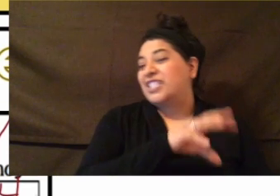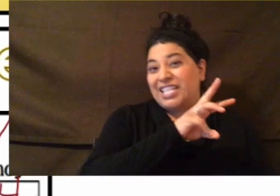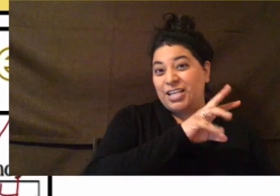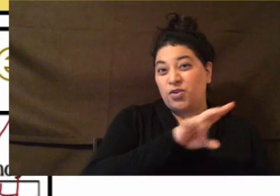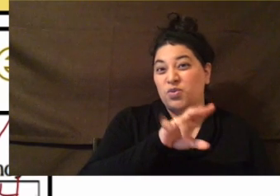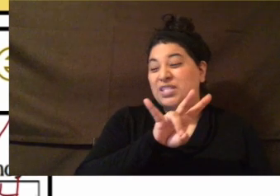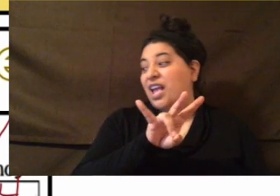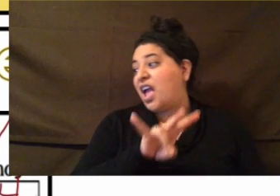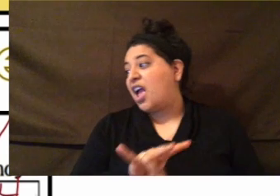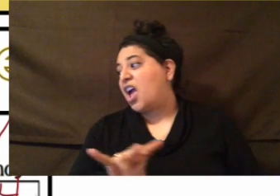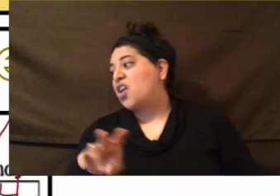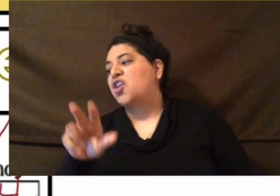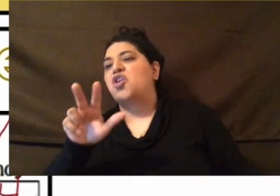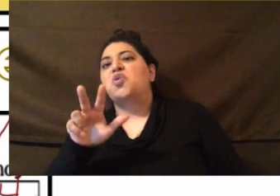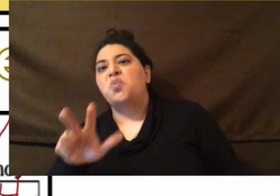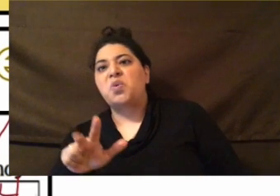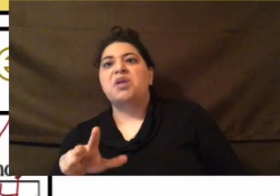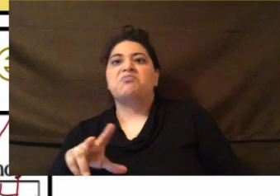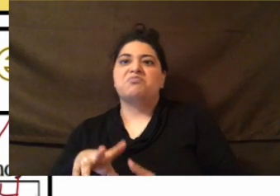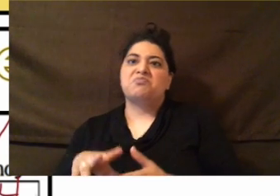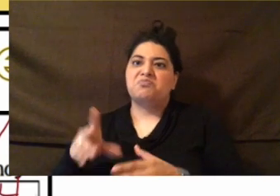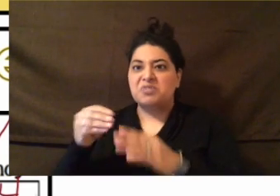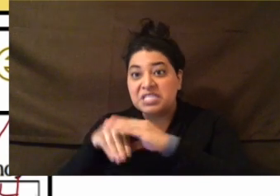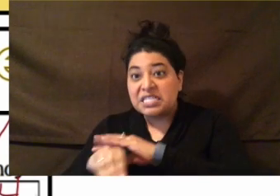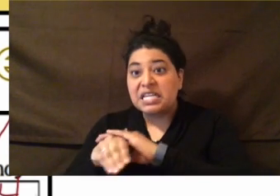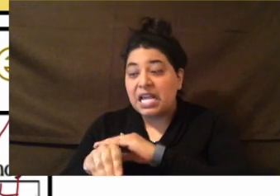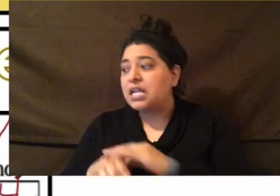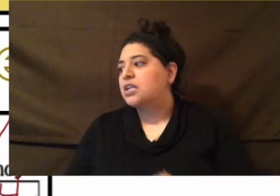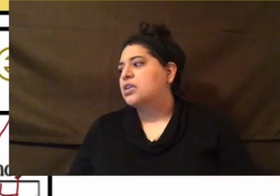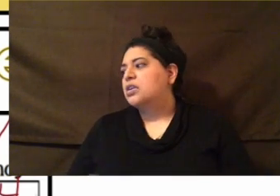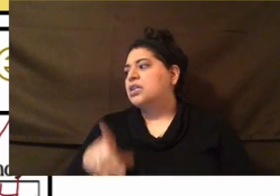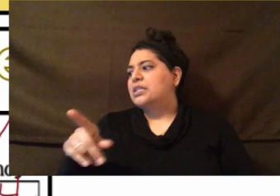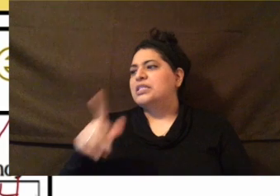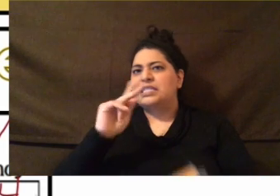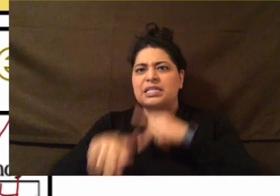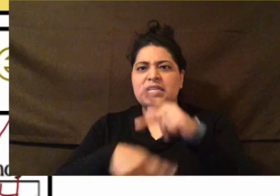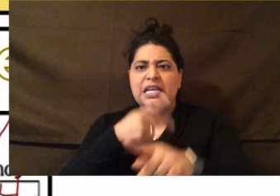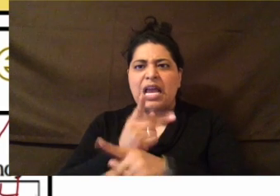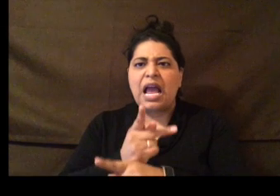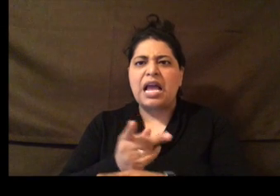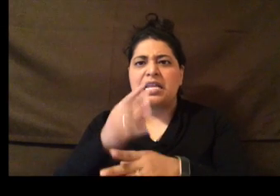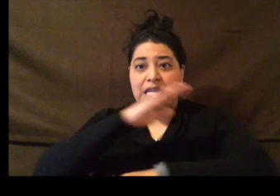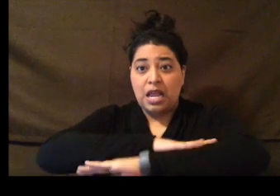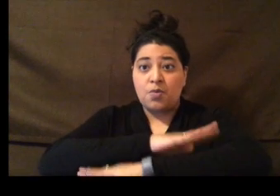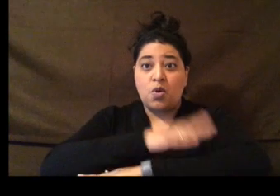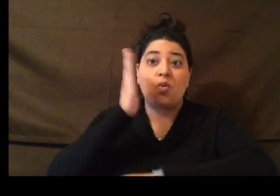So each one of these frequency tables is one that you might see on some of your work.